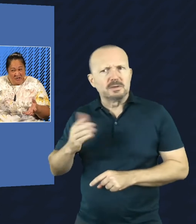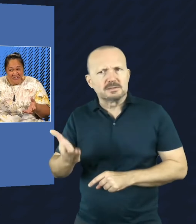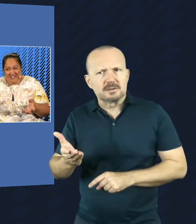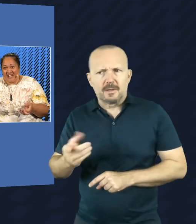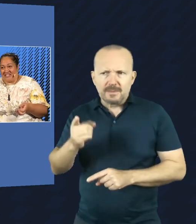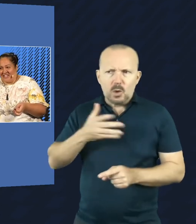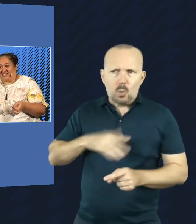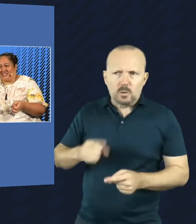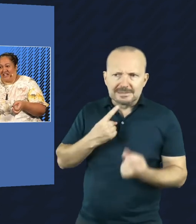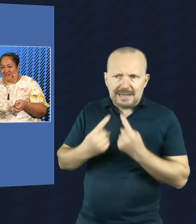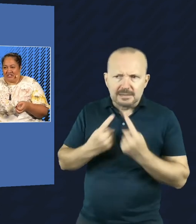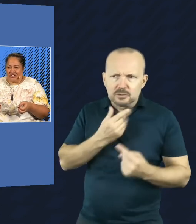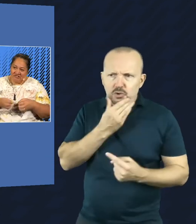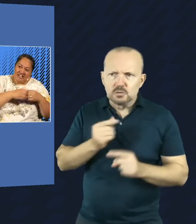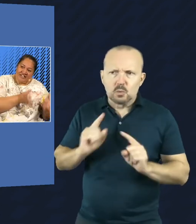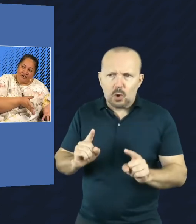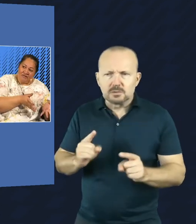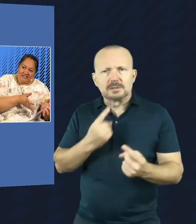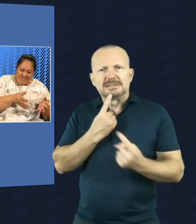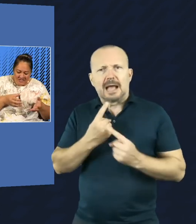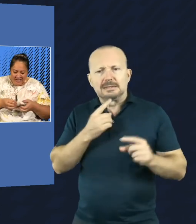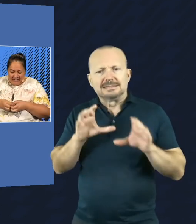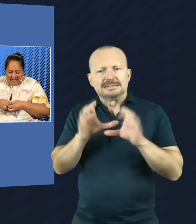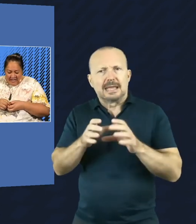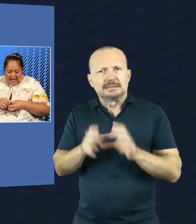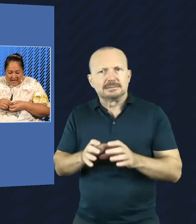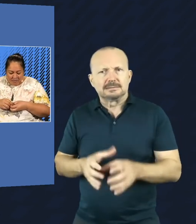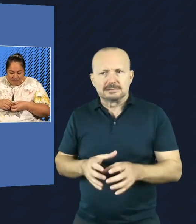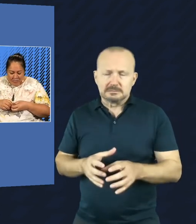to use, the data sets that they want to use to create their own ones.